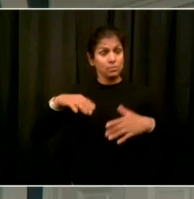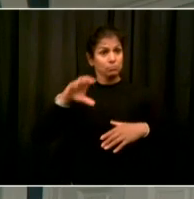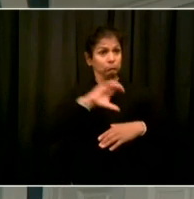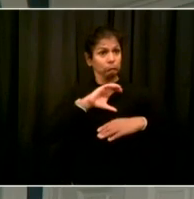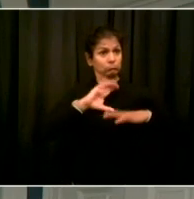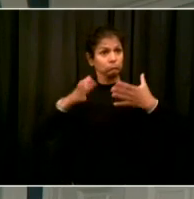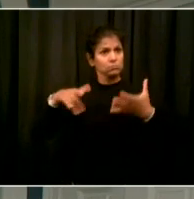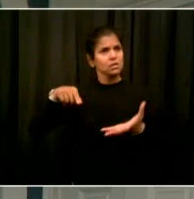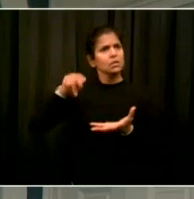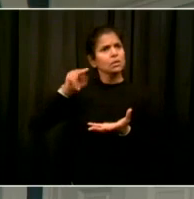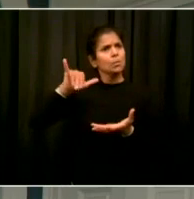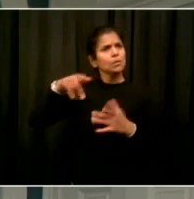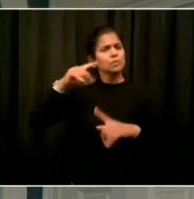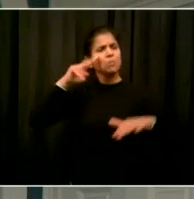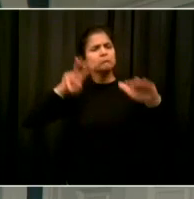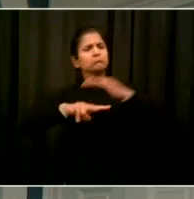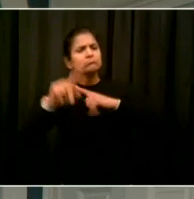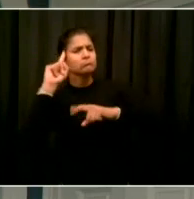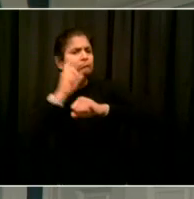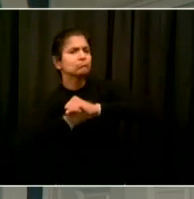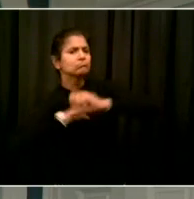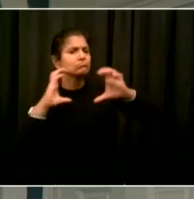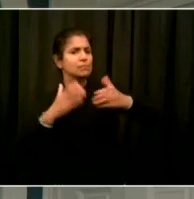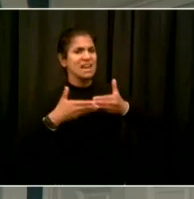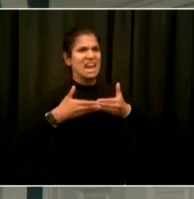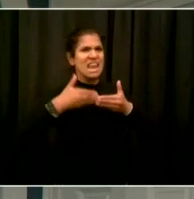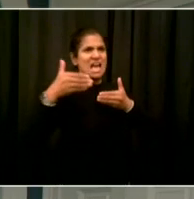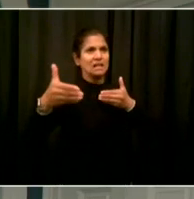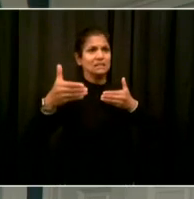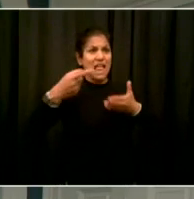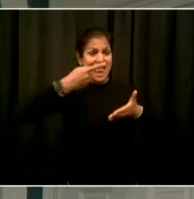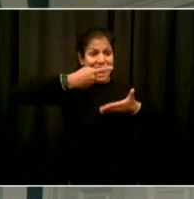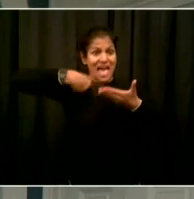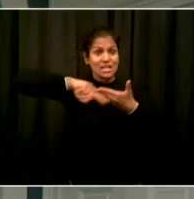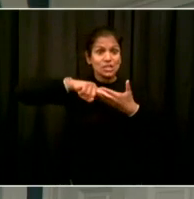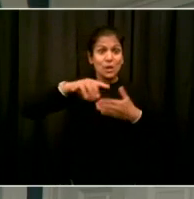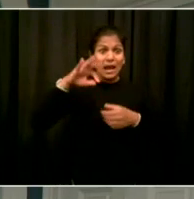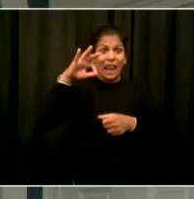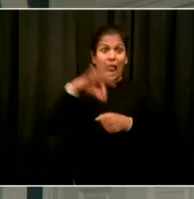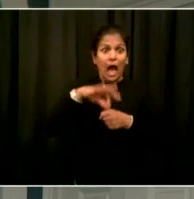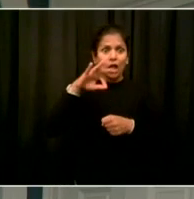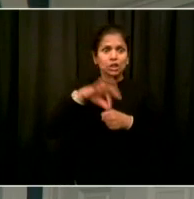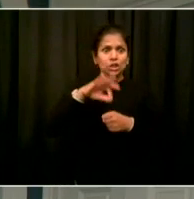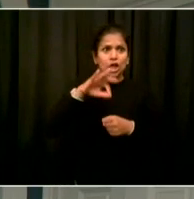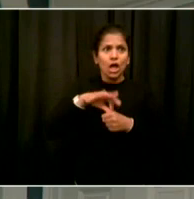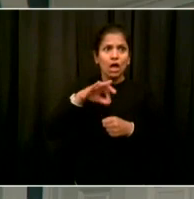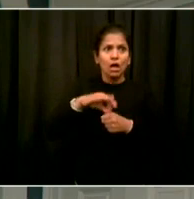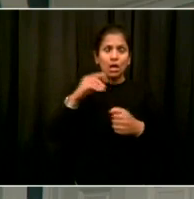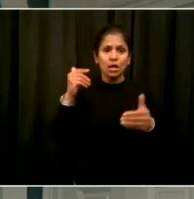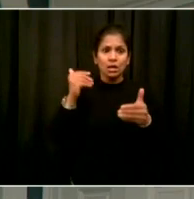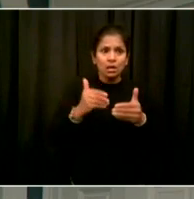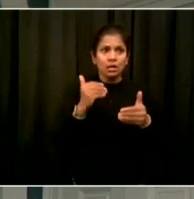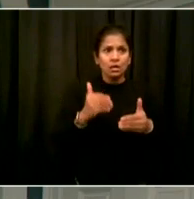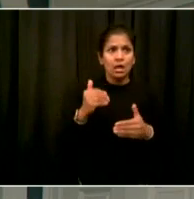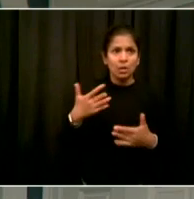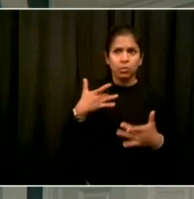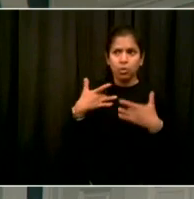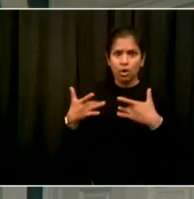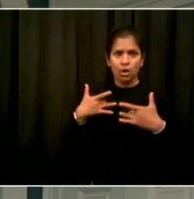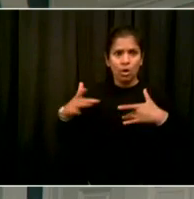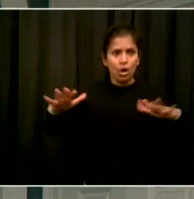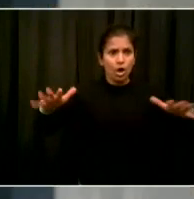next week's presidential election. Could you just share your thoughts and strategy for keeping things safe next